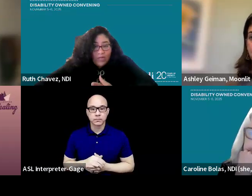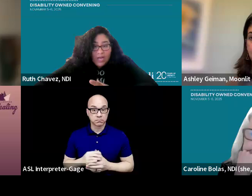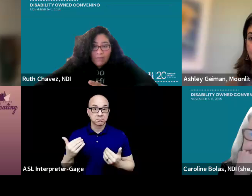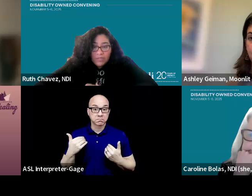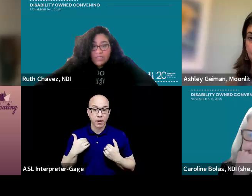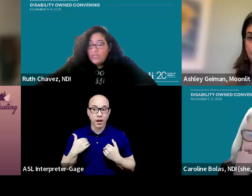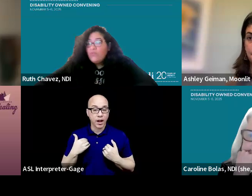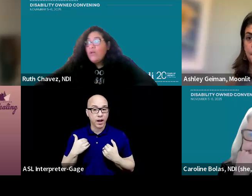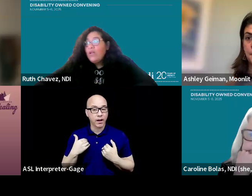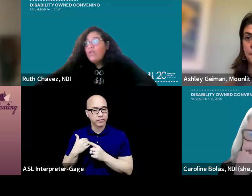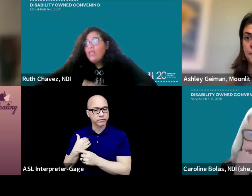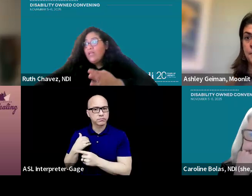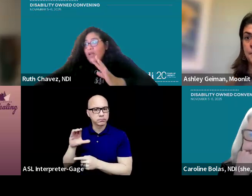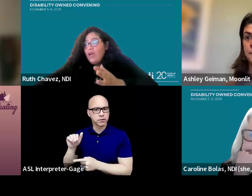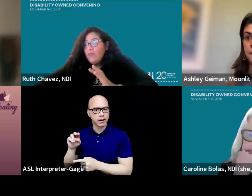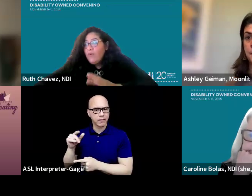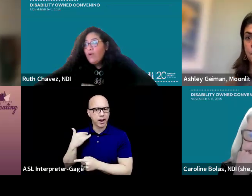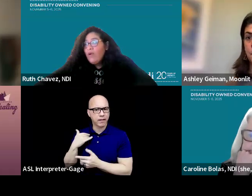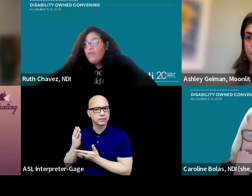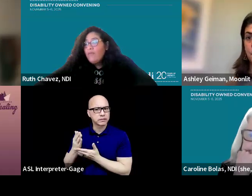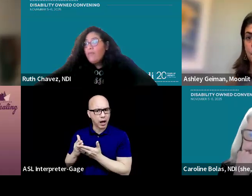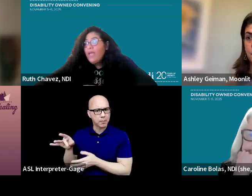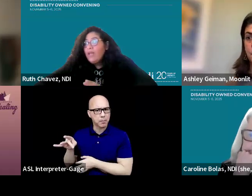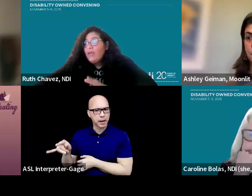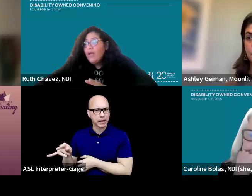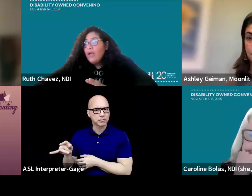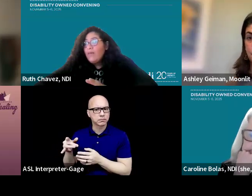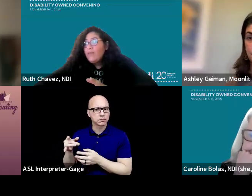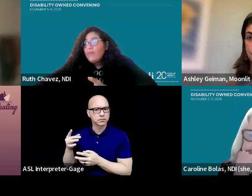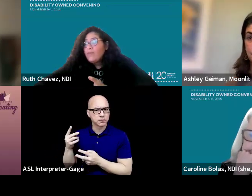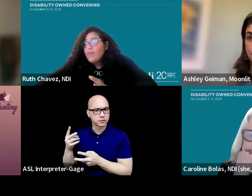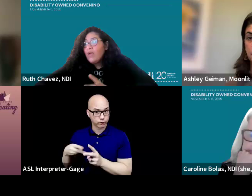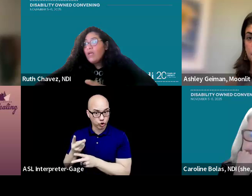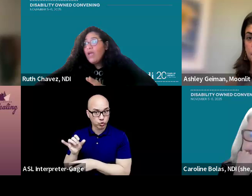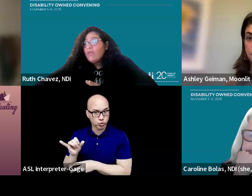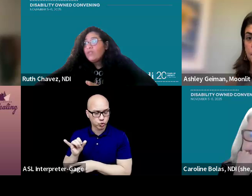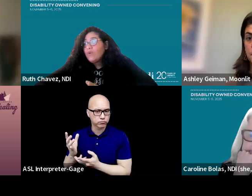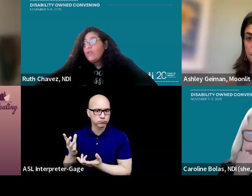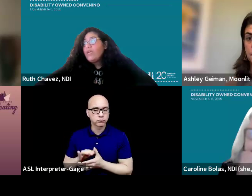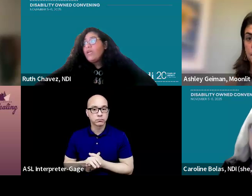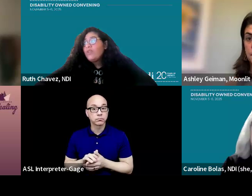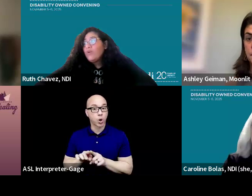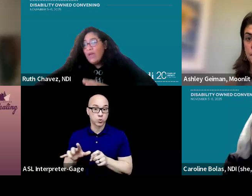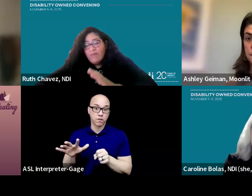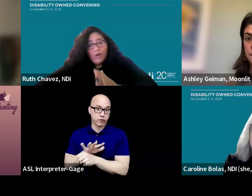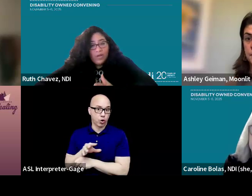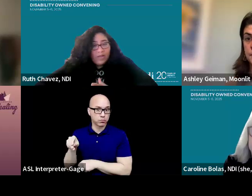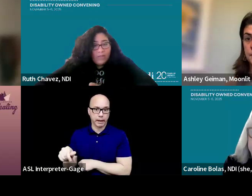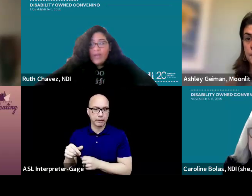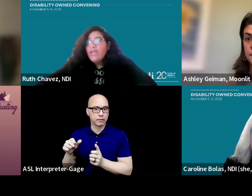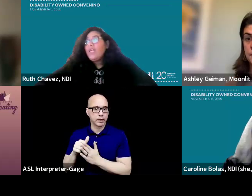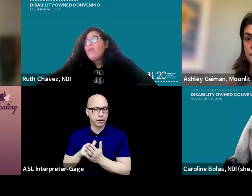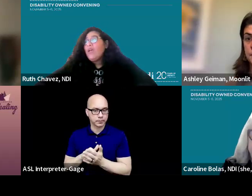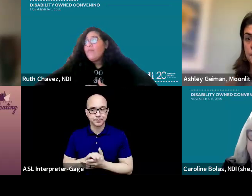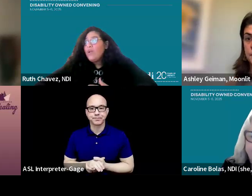low cost options as well, and then more on a paid account as well. So you have marketing